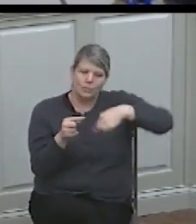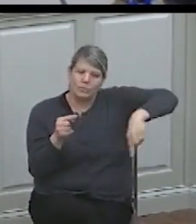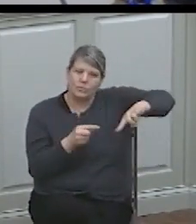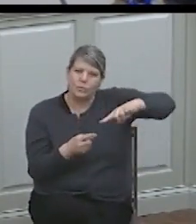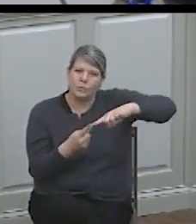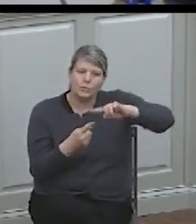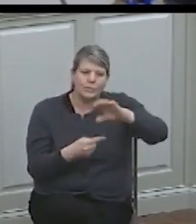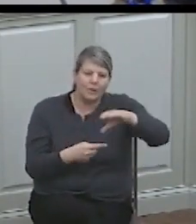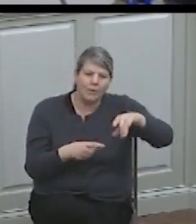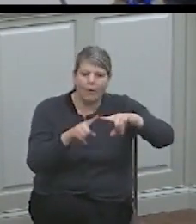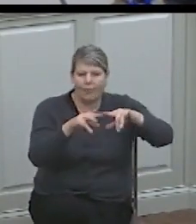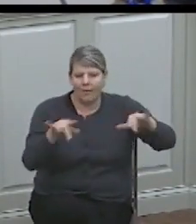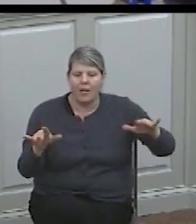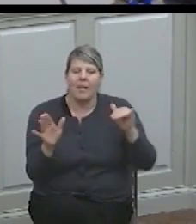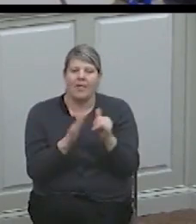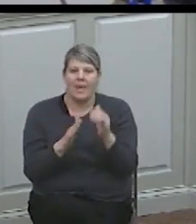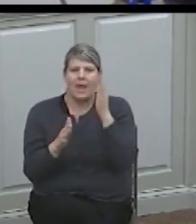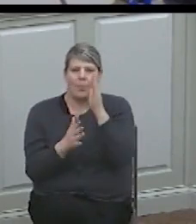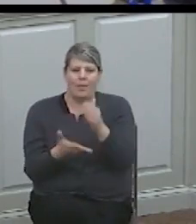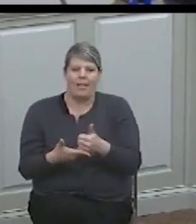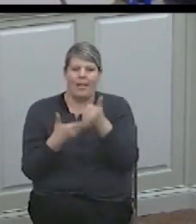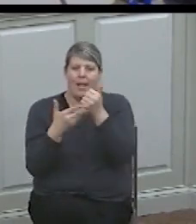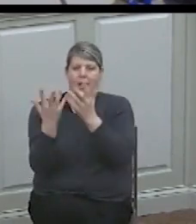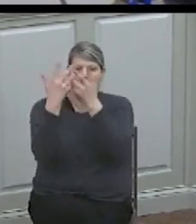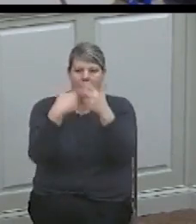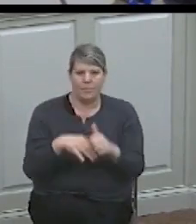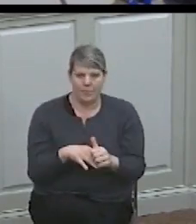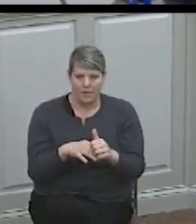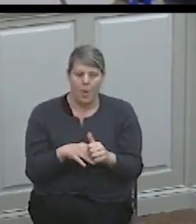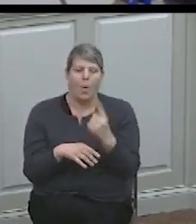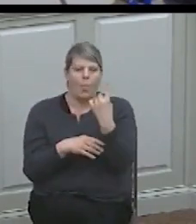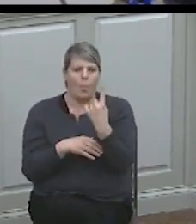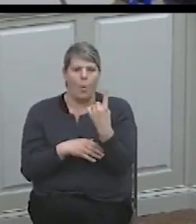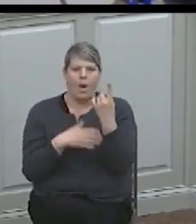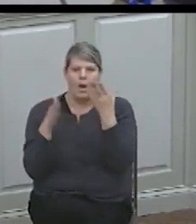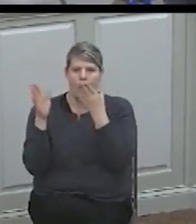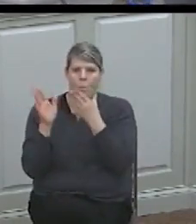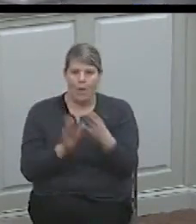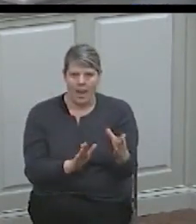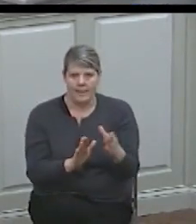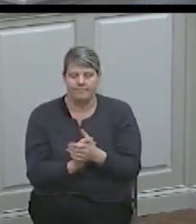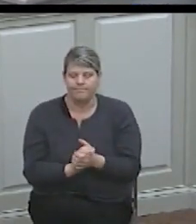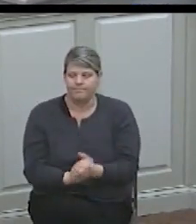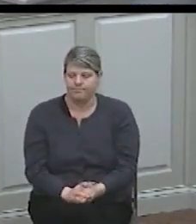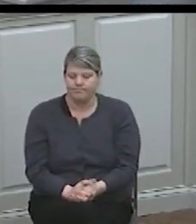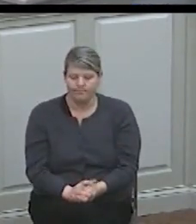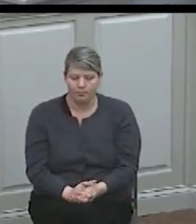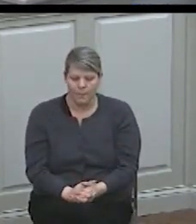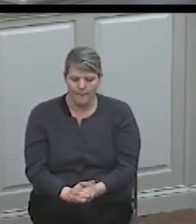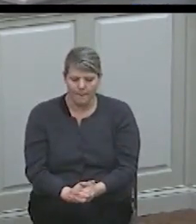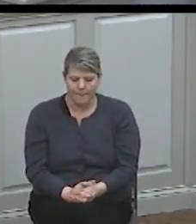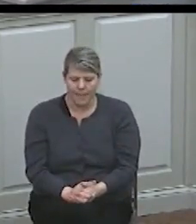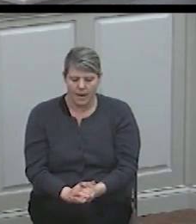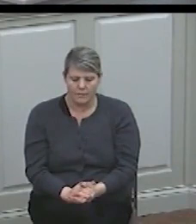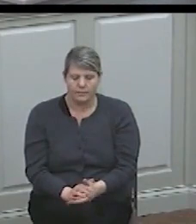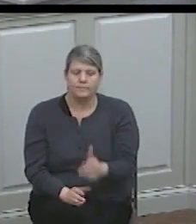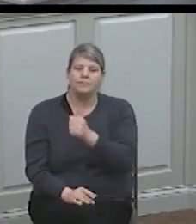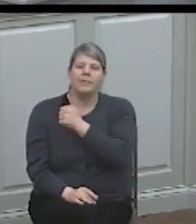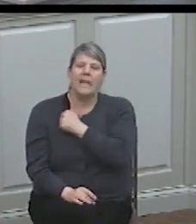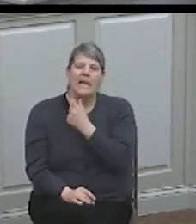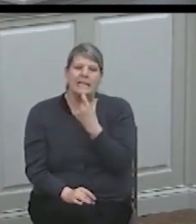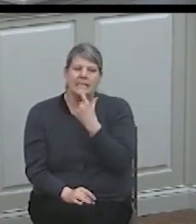So this consolidates that effort into a single consultant and proceeds. And as a part of this process,